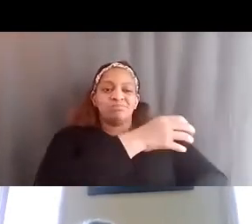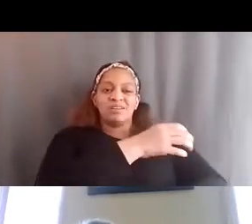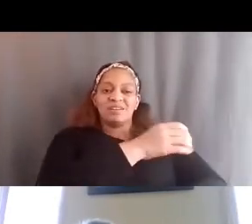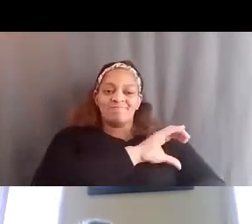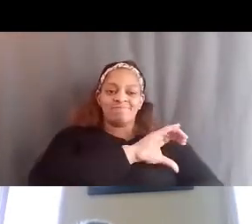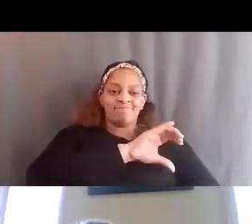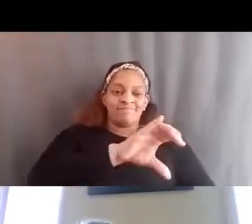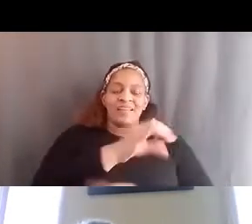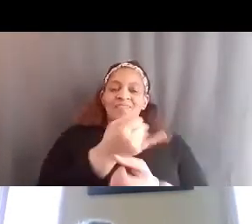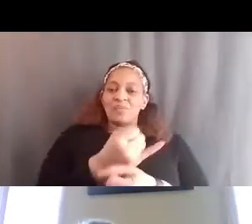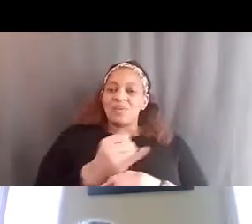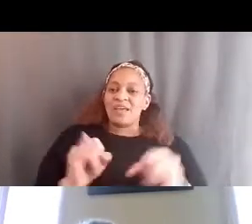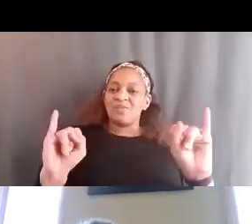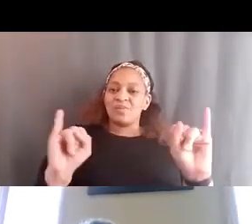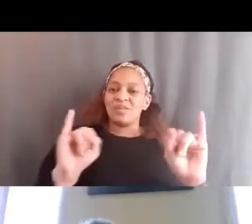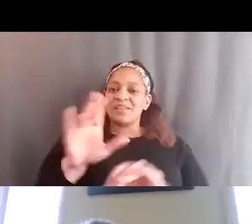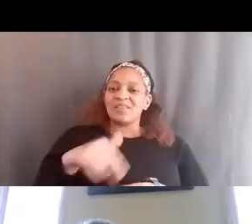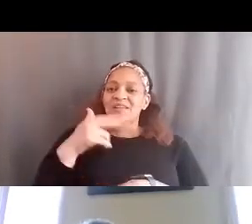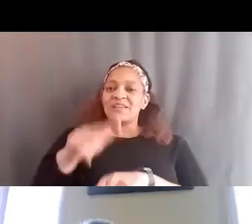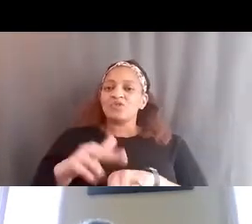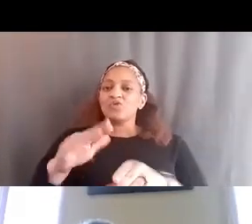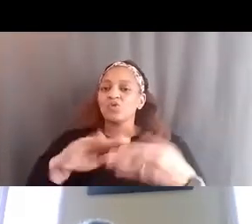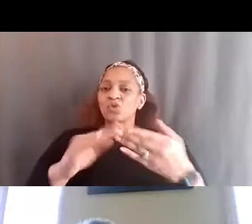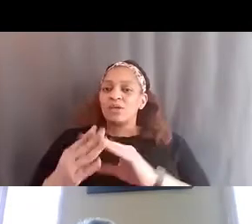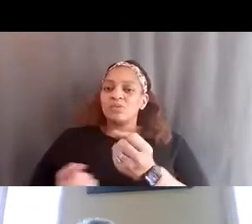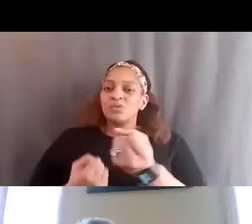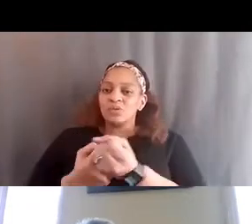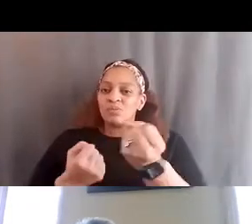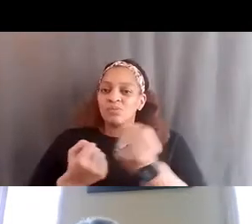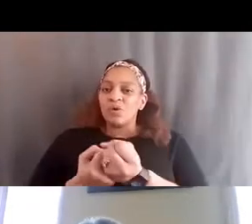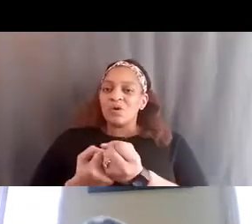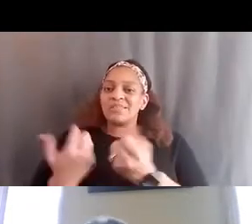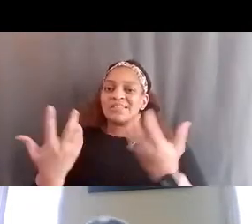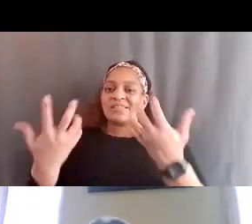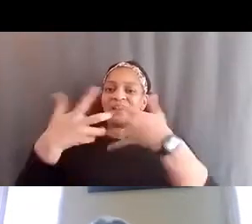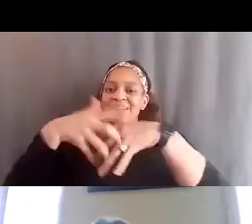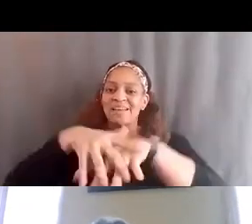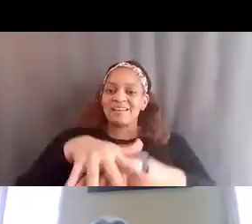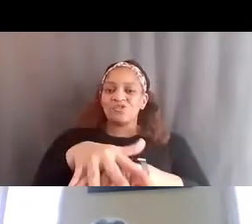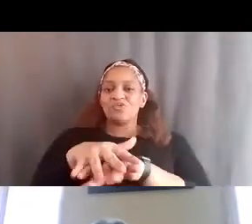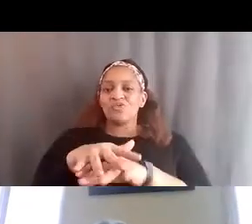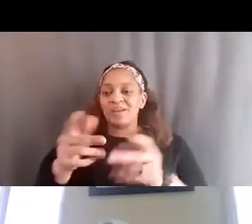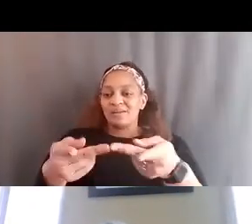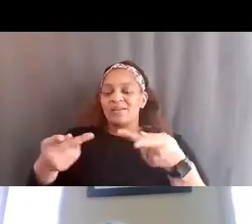natural and community supports that are available in integrated places. Next slide.